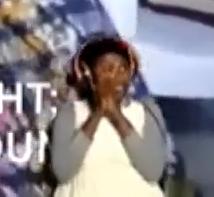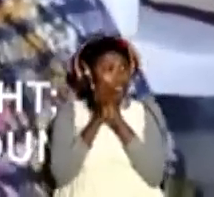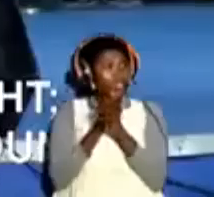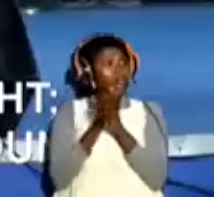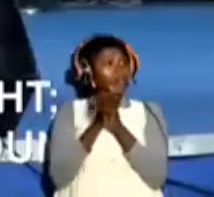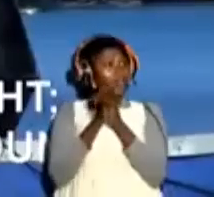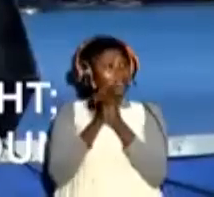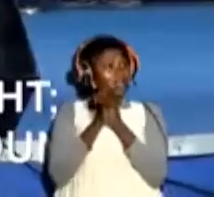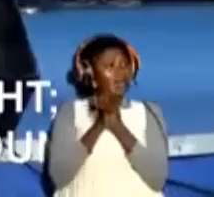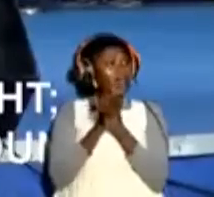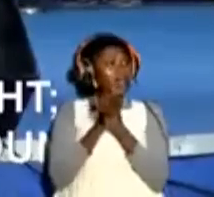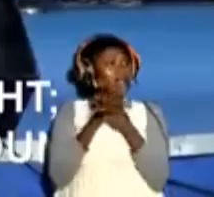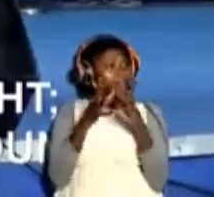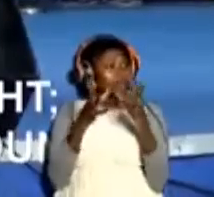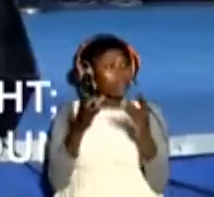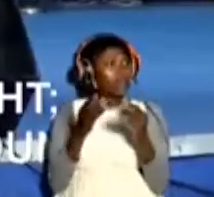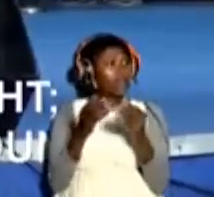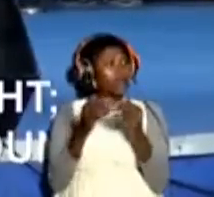higher.